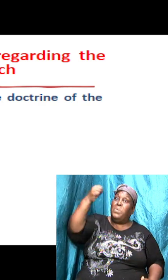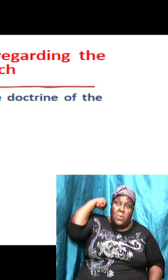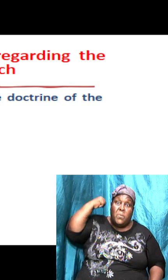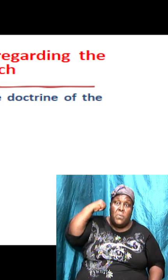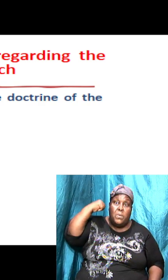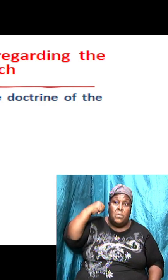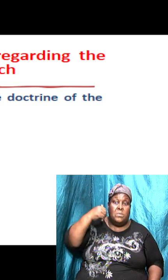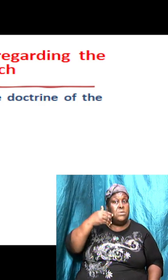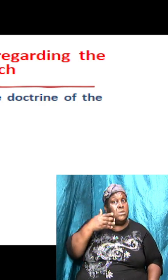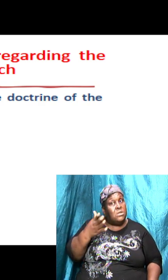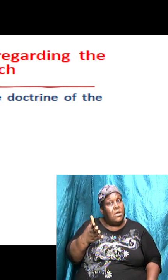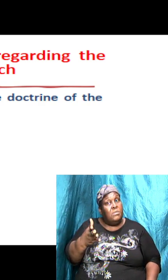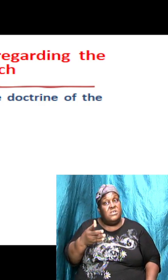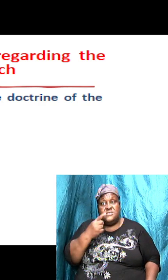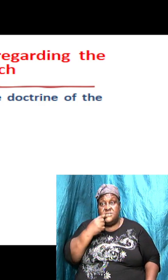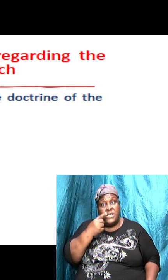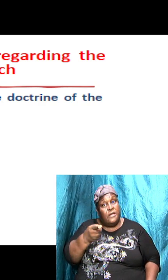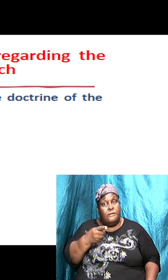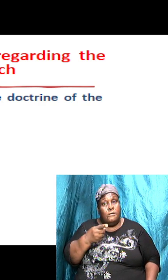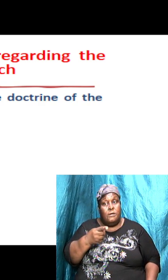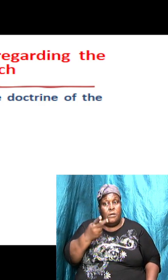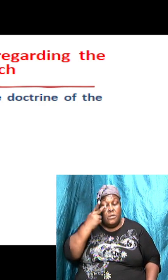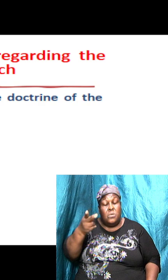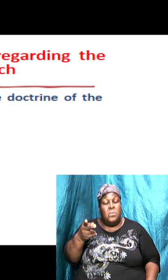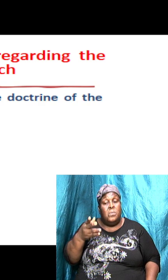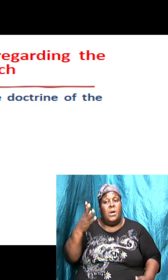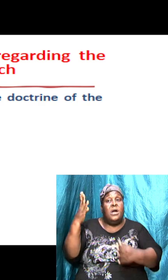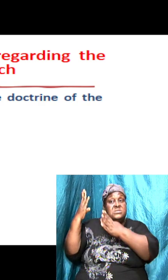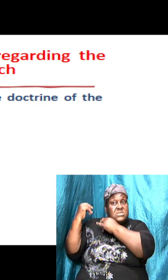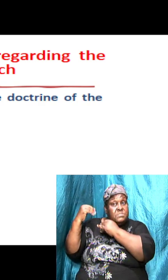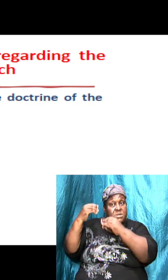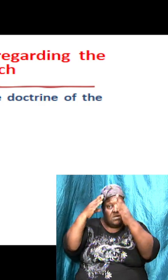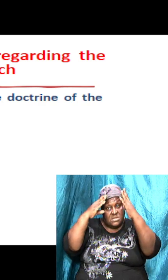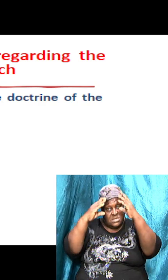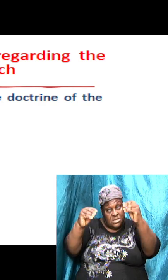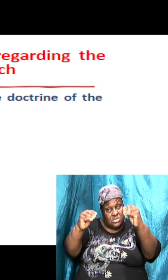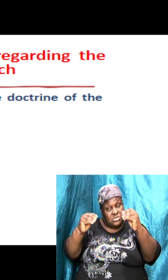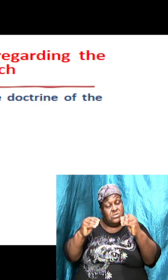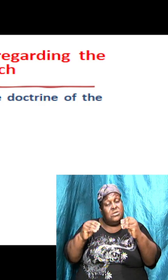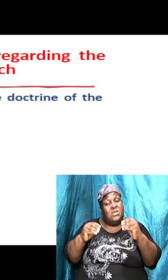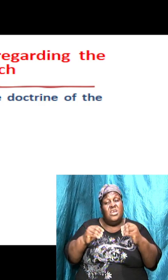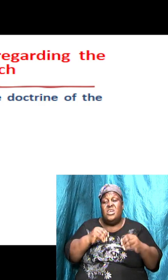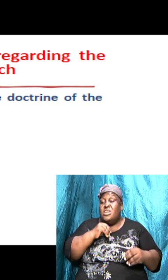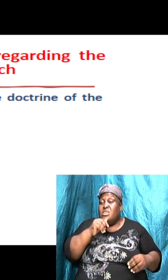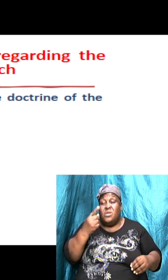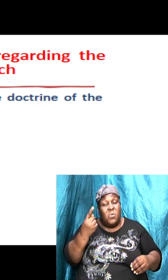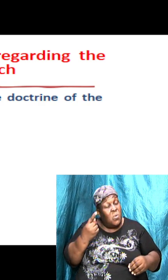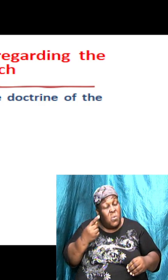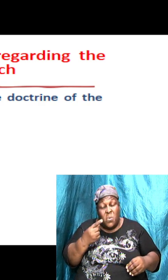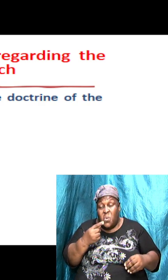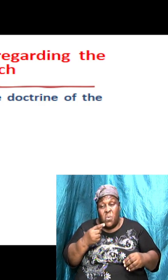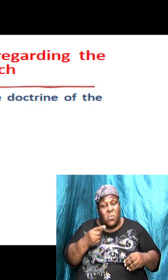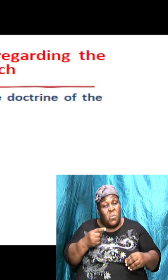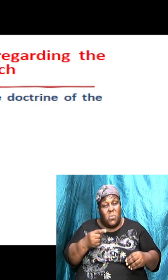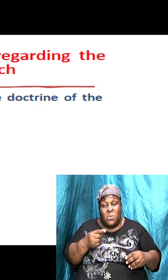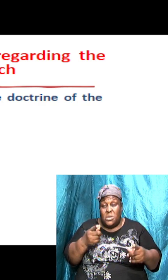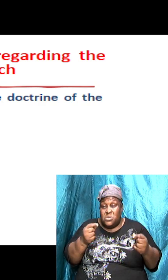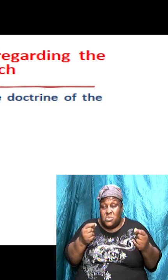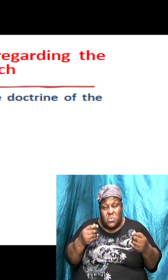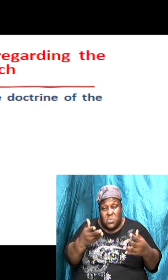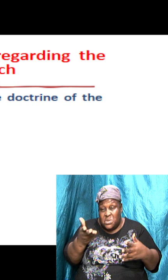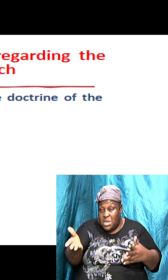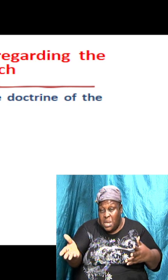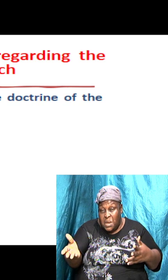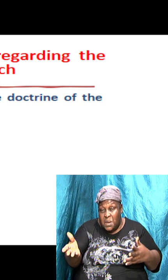look, you have accepted these teachings and you have not only done them. The problem that Jesus had